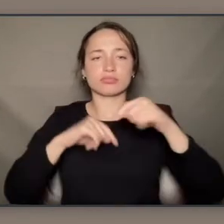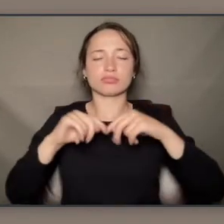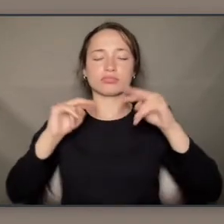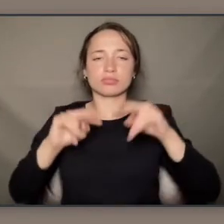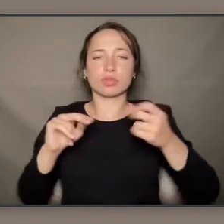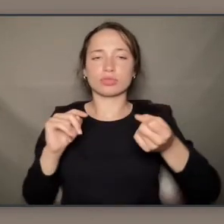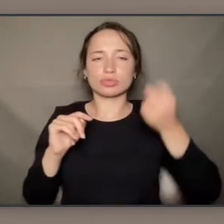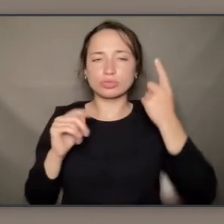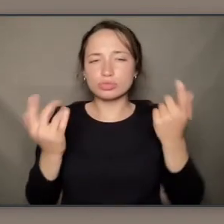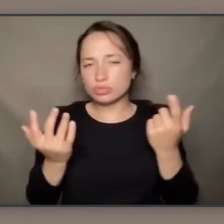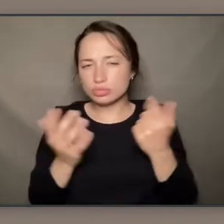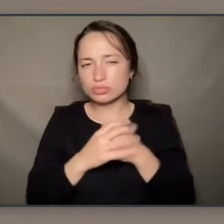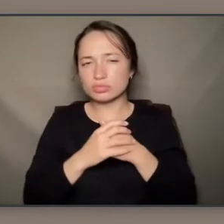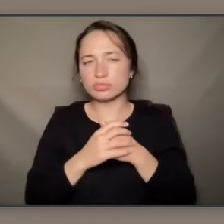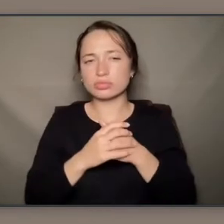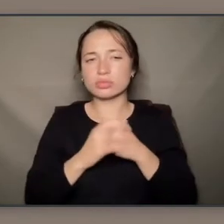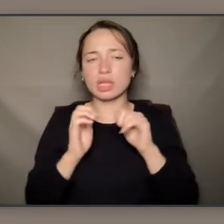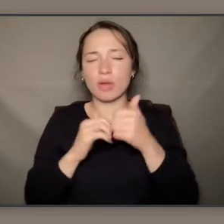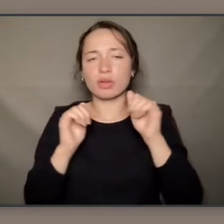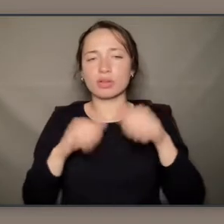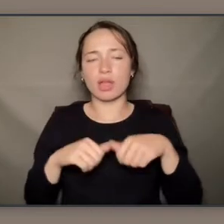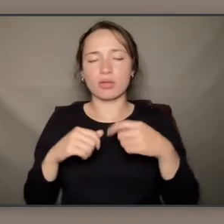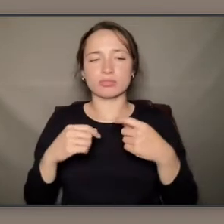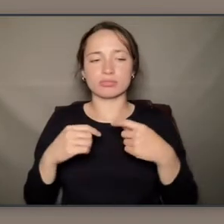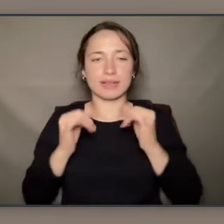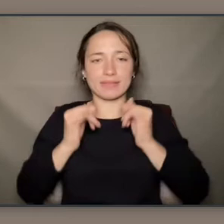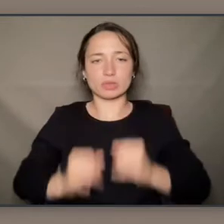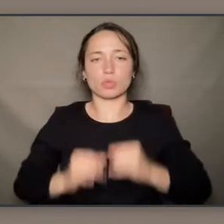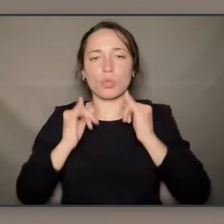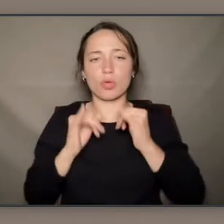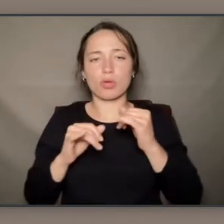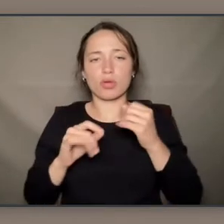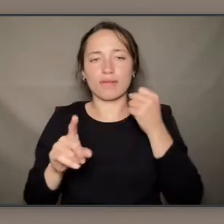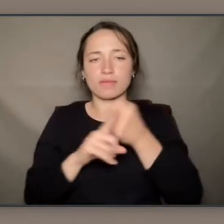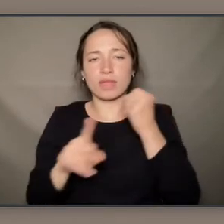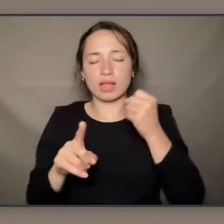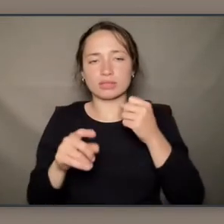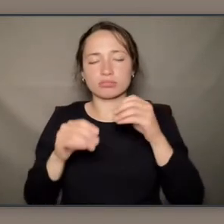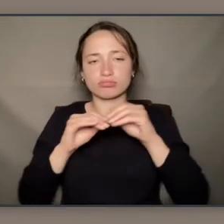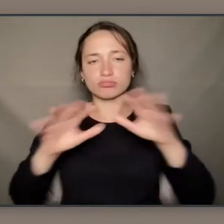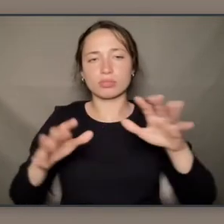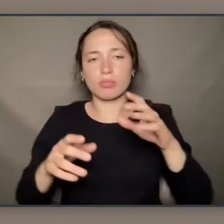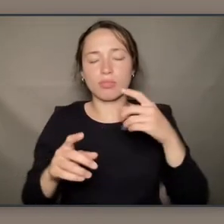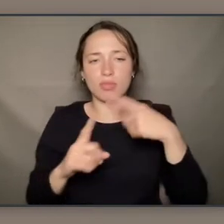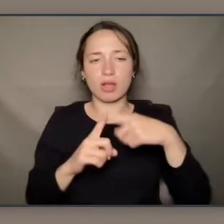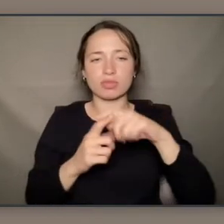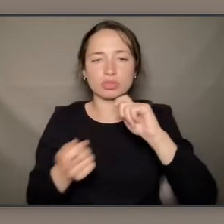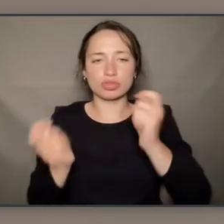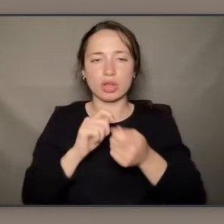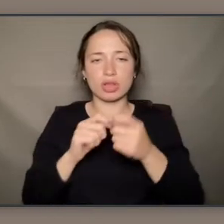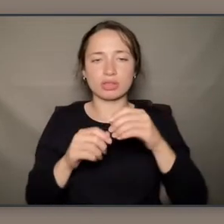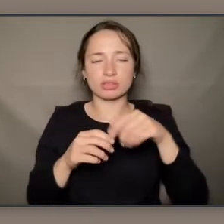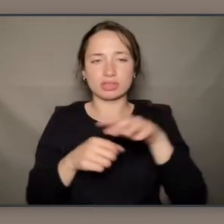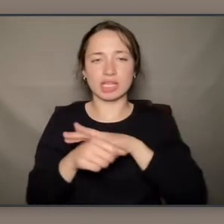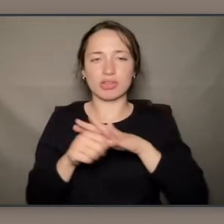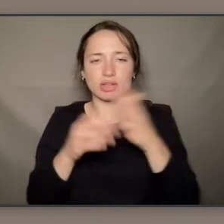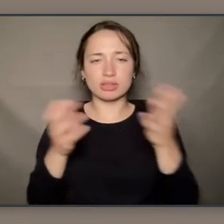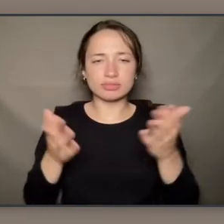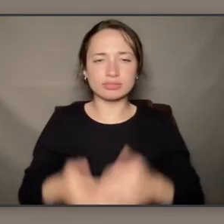understood? And how can one as an individual affect positive change in this area?